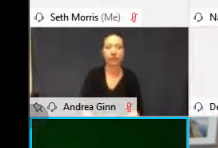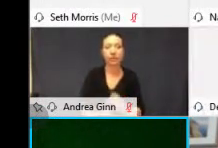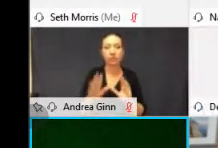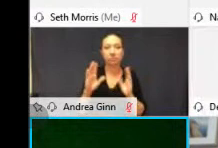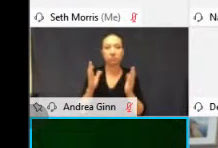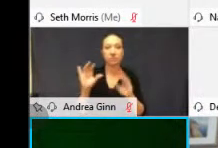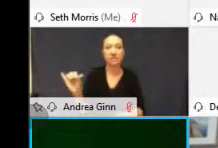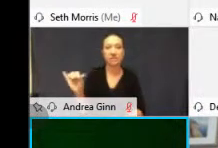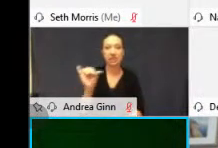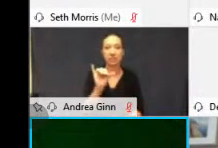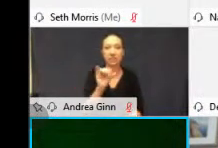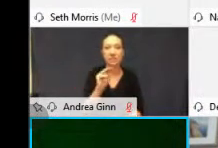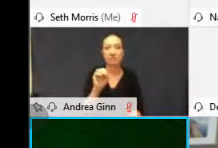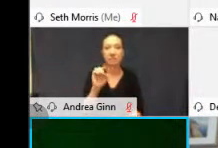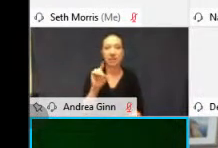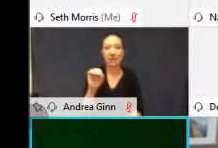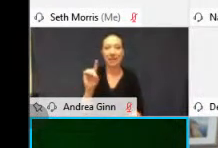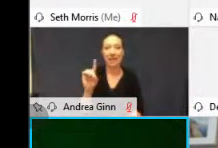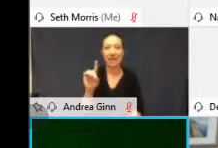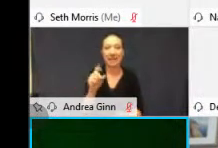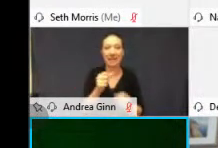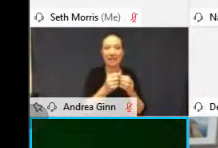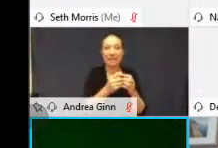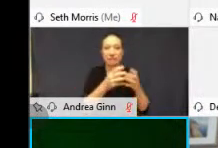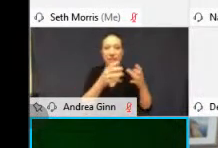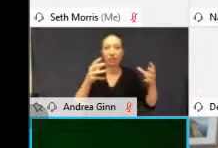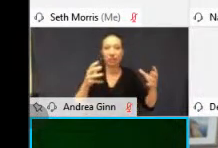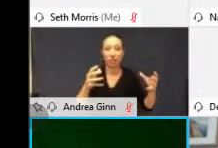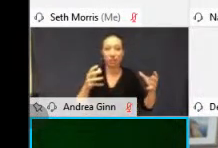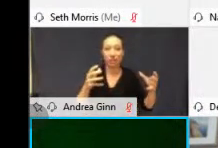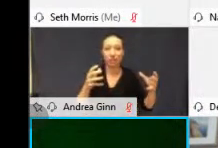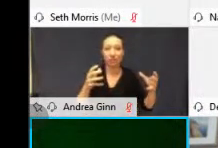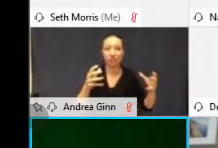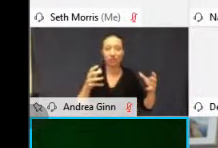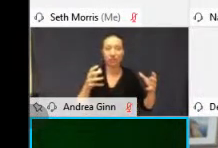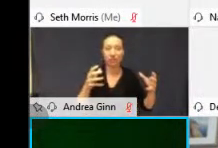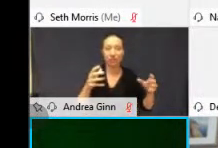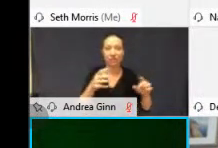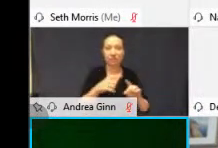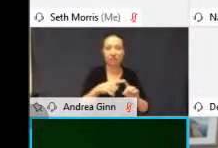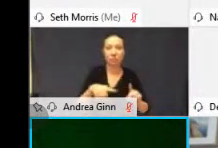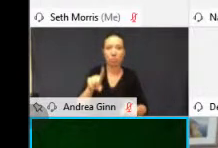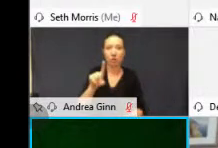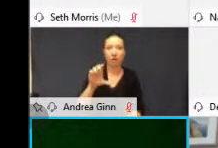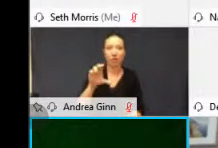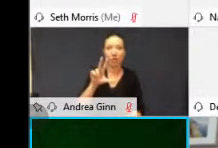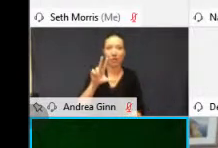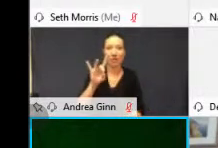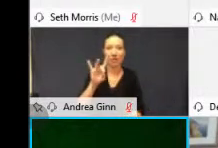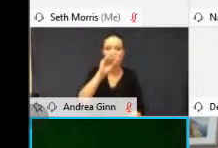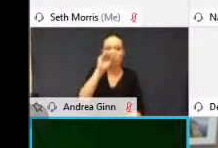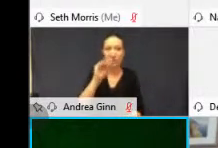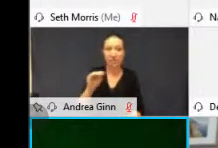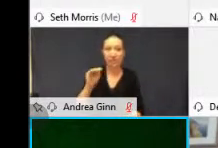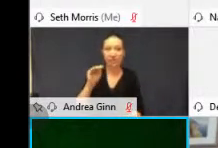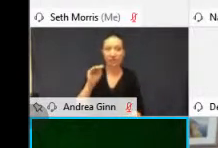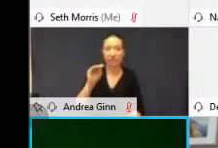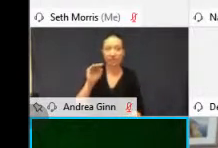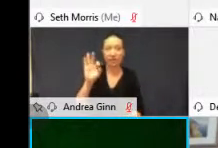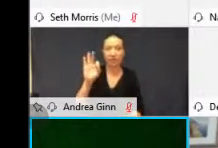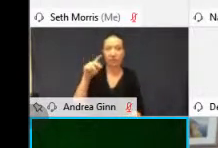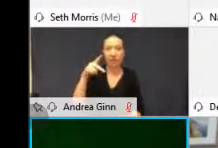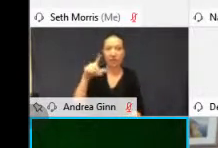Medicaid, the Medicaid expansion, from 138% of the federal poverty line as it is